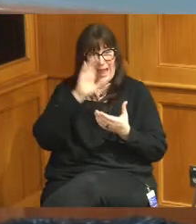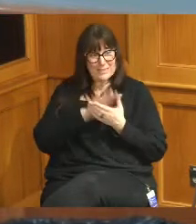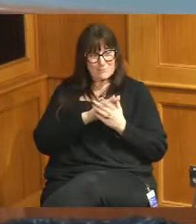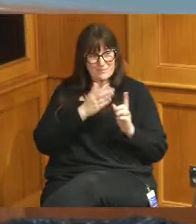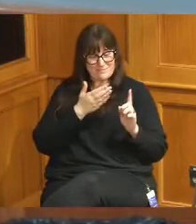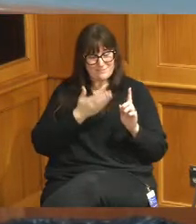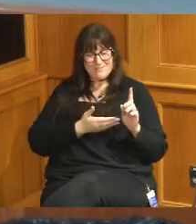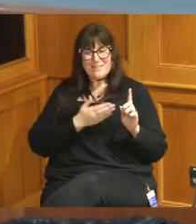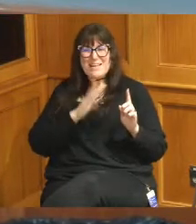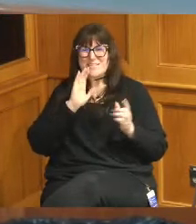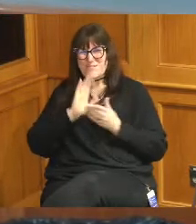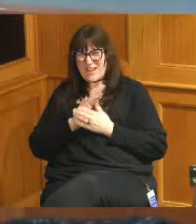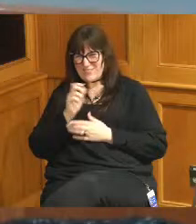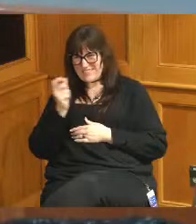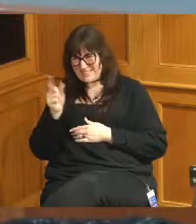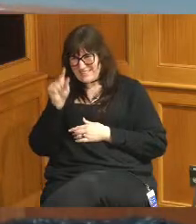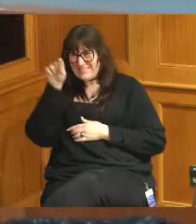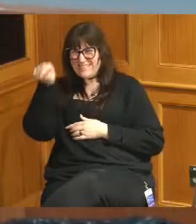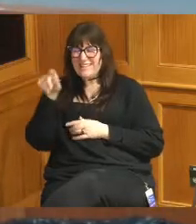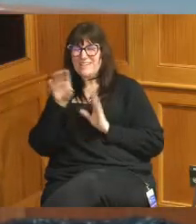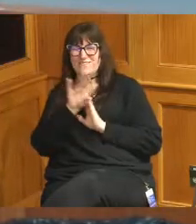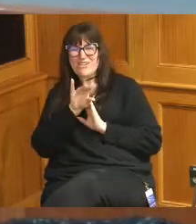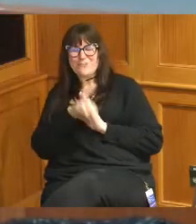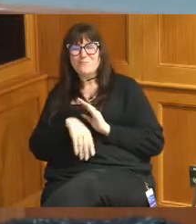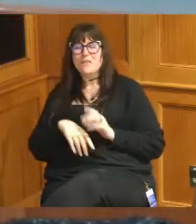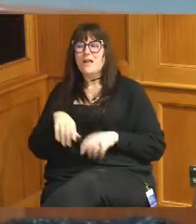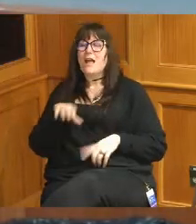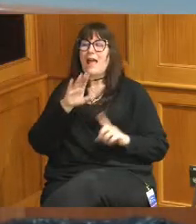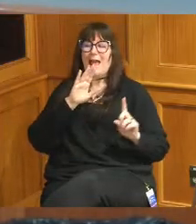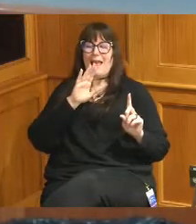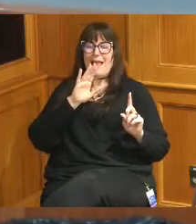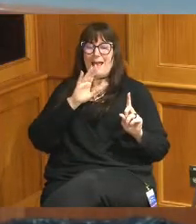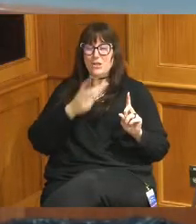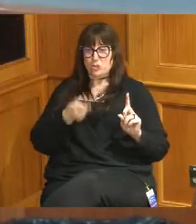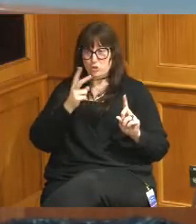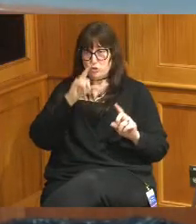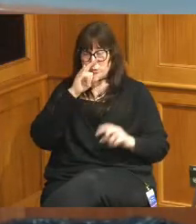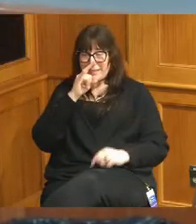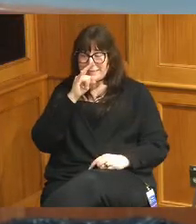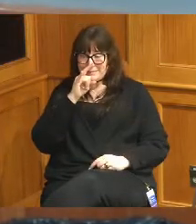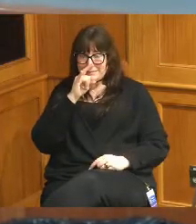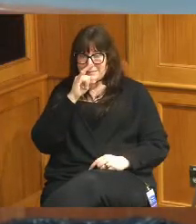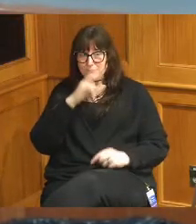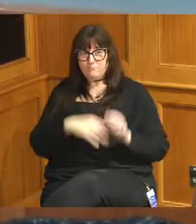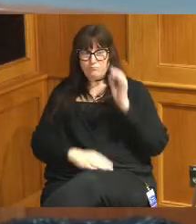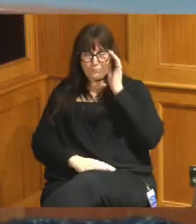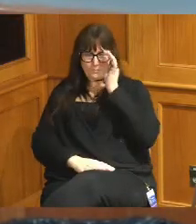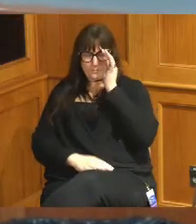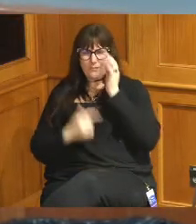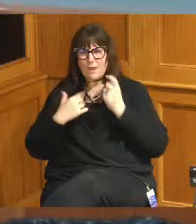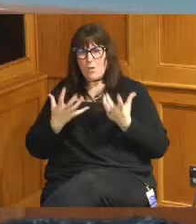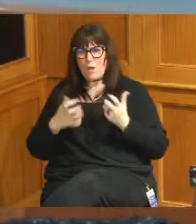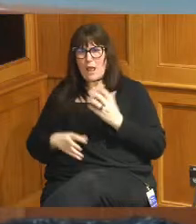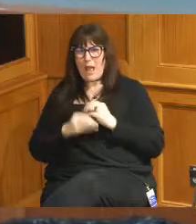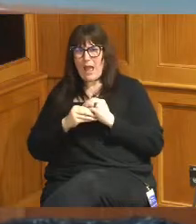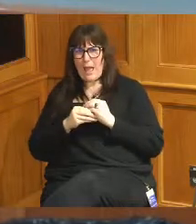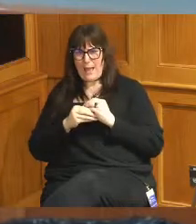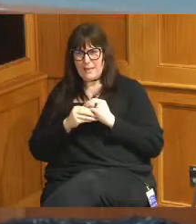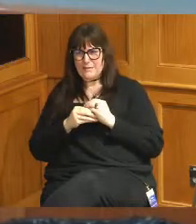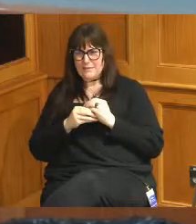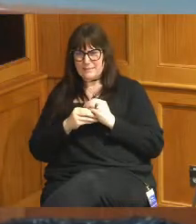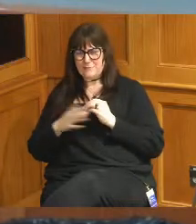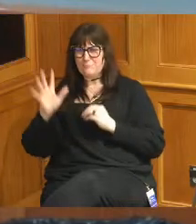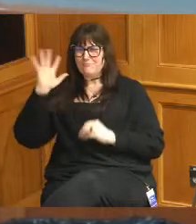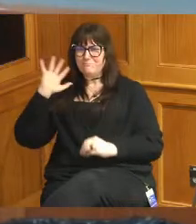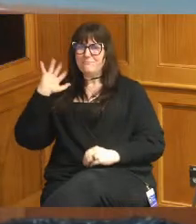videoing back there, and a loving father to their 2 children. I'm going to add that he was once a great basketball